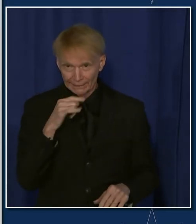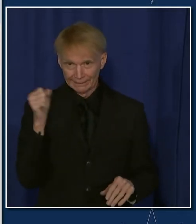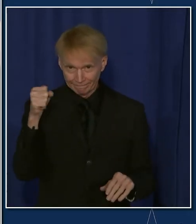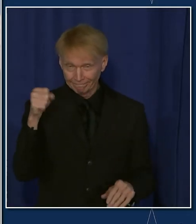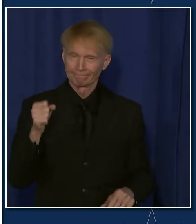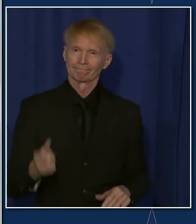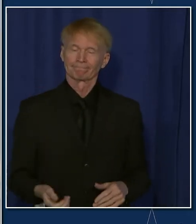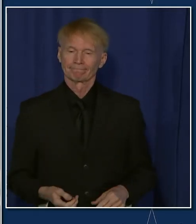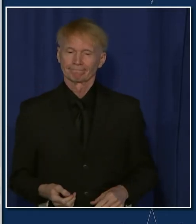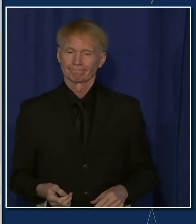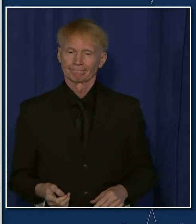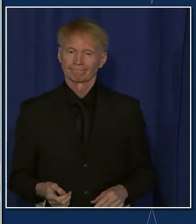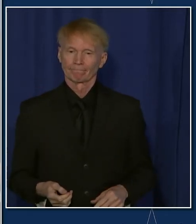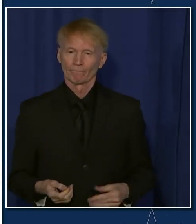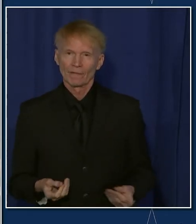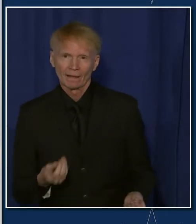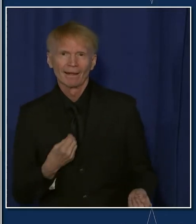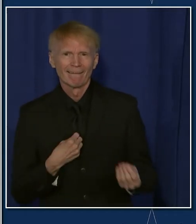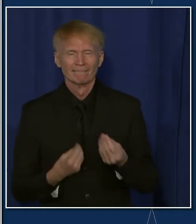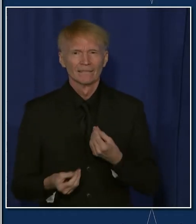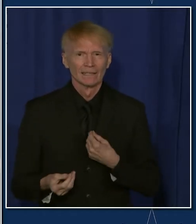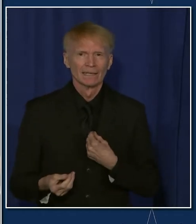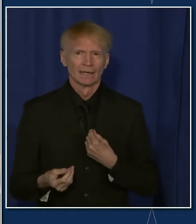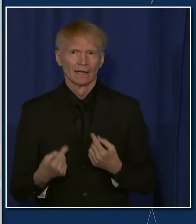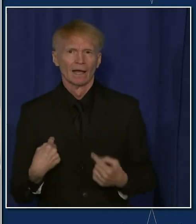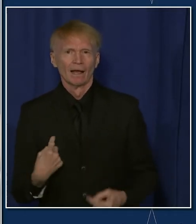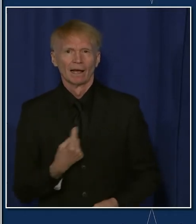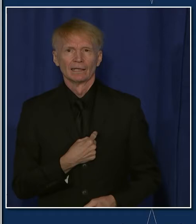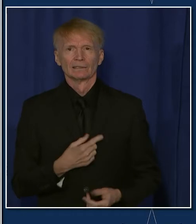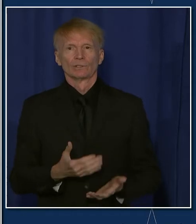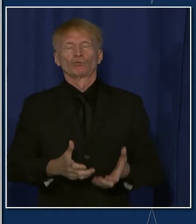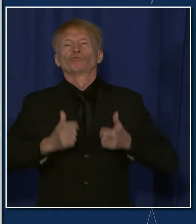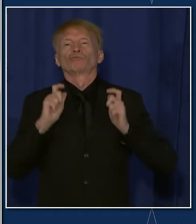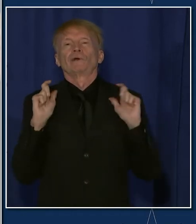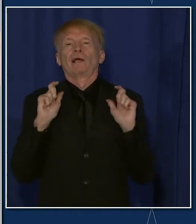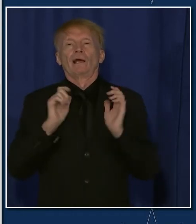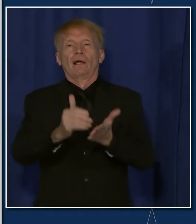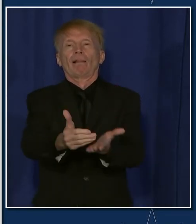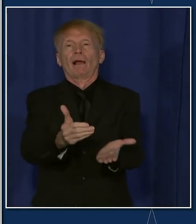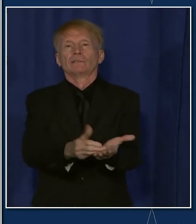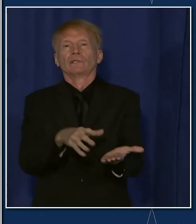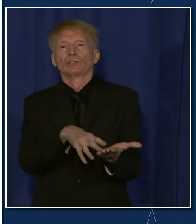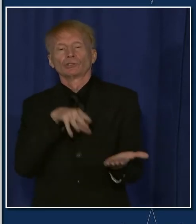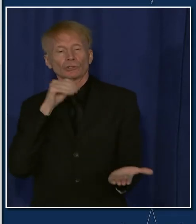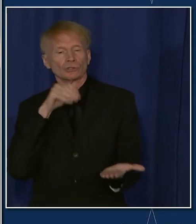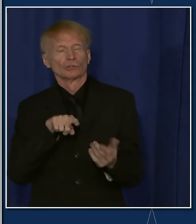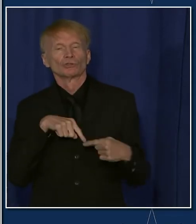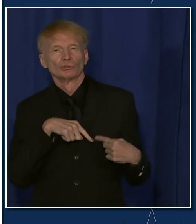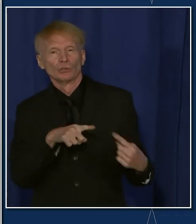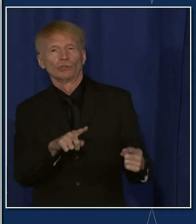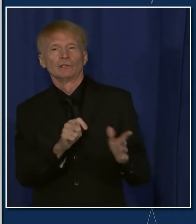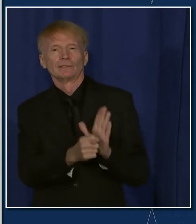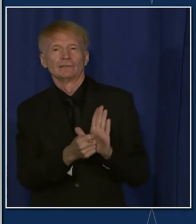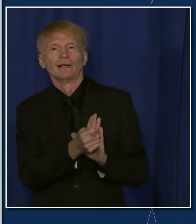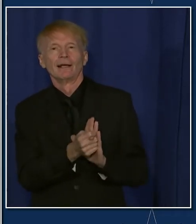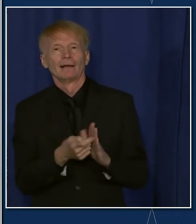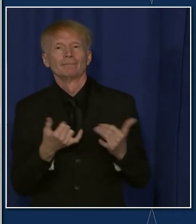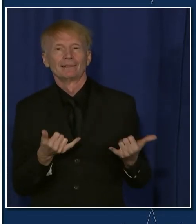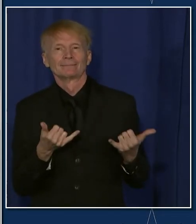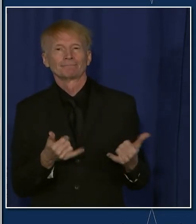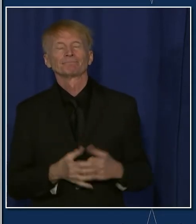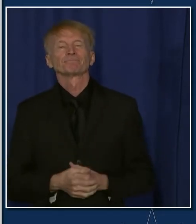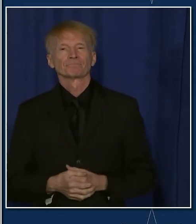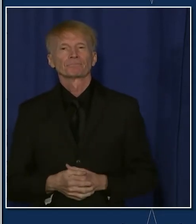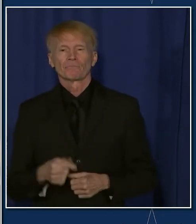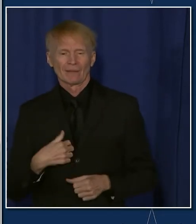have been giving us all such a great lesson throughout this pandemic. I have vaccinated